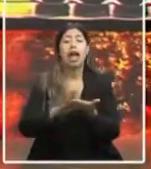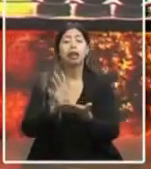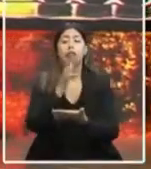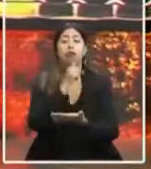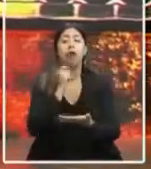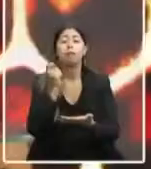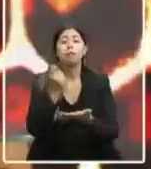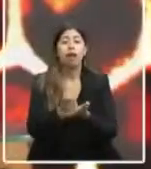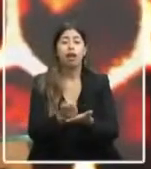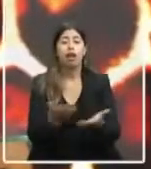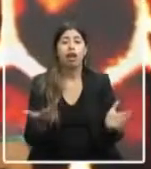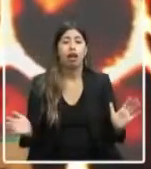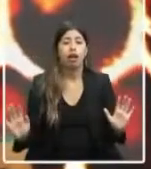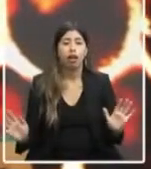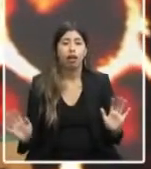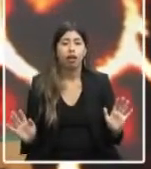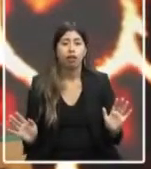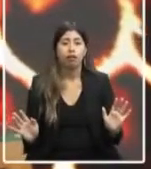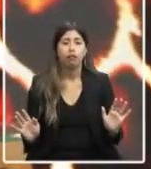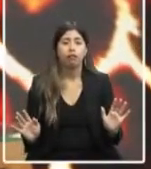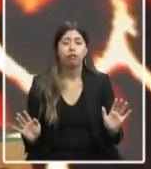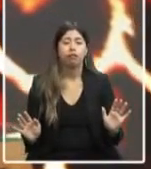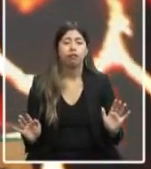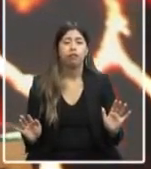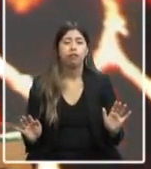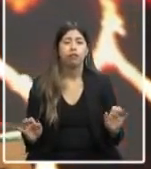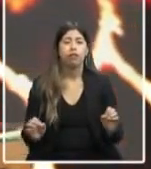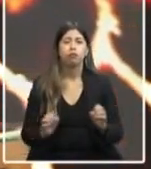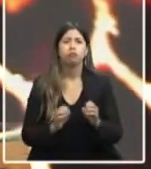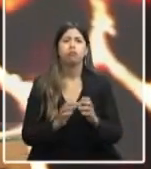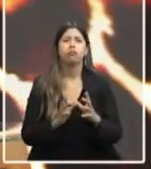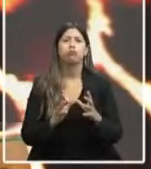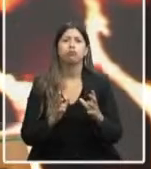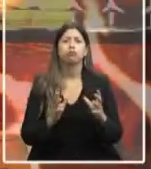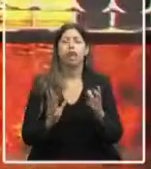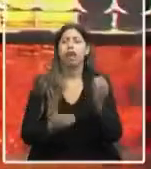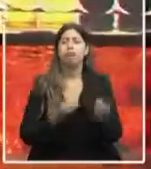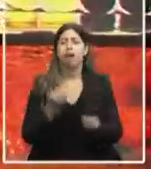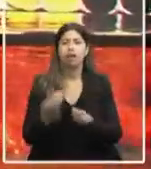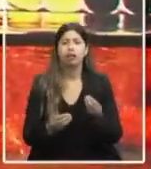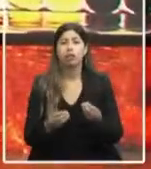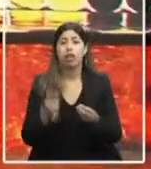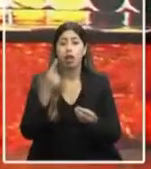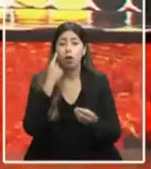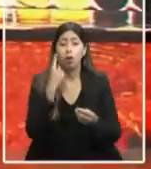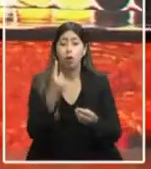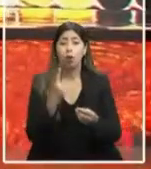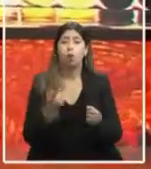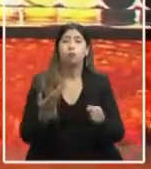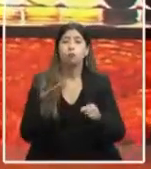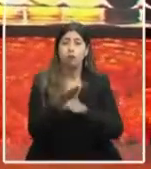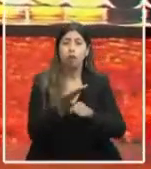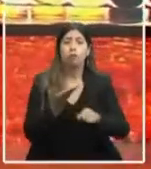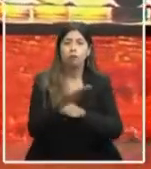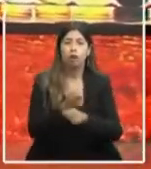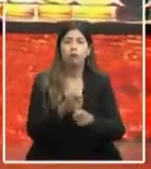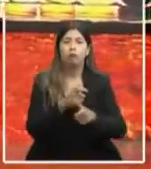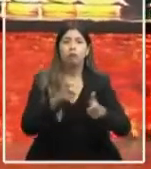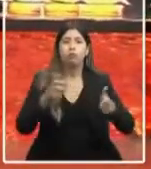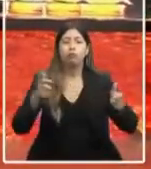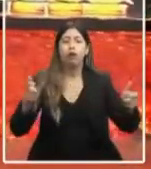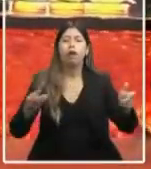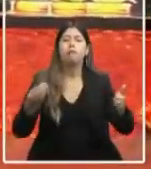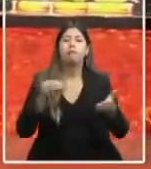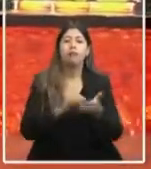nature's ability to supply, make those demands on a sustainable basis. Of course, it's meeting the demands, but it's doing it by becoming more and